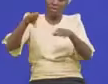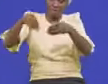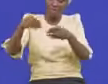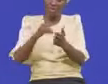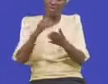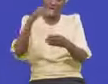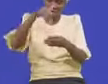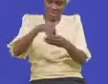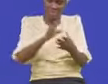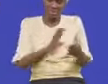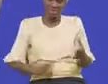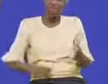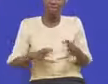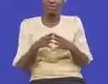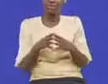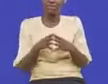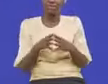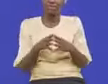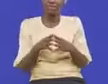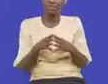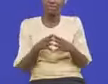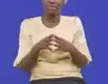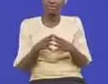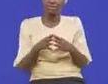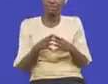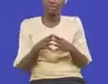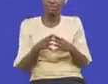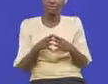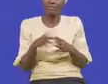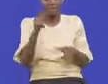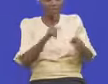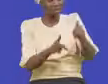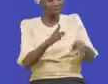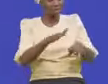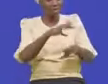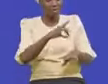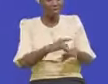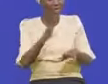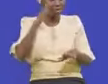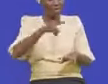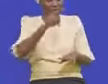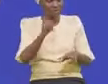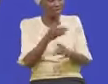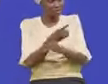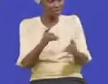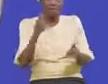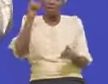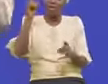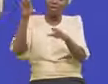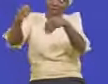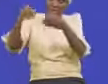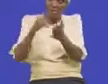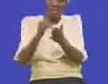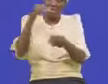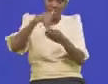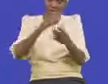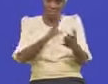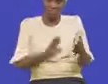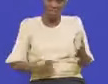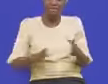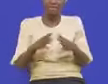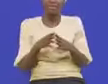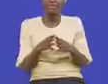Christ. Nous sommes tous là, nous sommes tous de Christ. Les gens sur Earth ont besoin de deliverance et provided in Christ. Nous